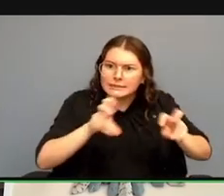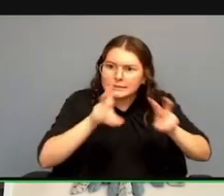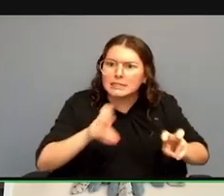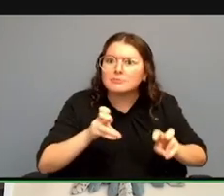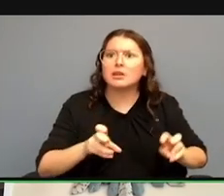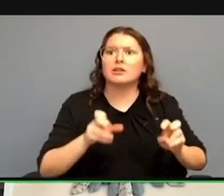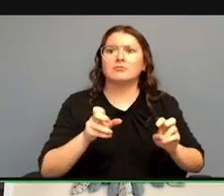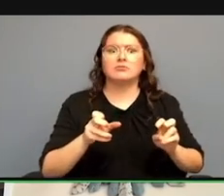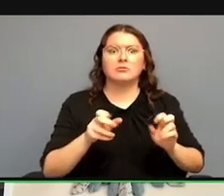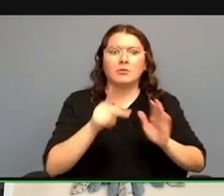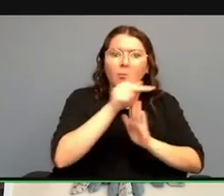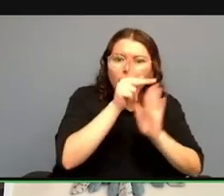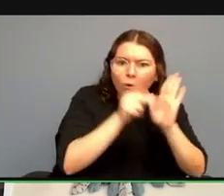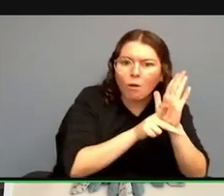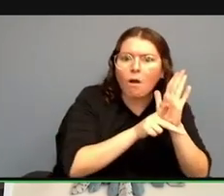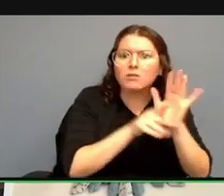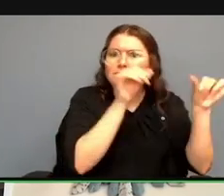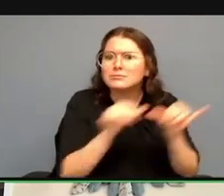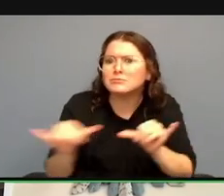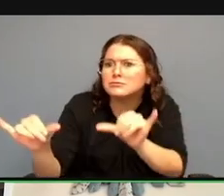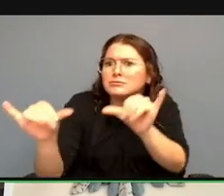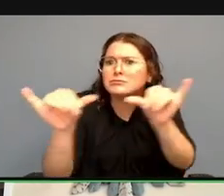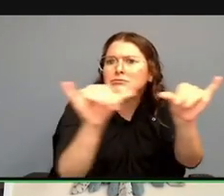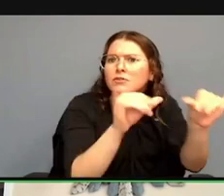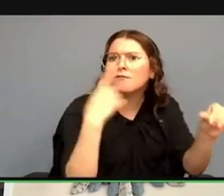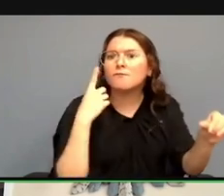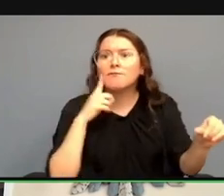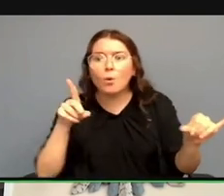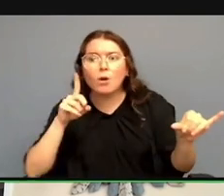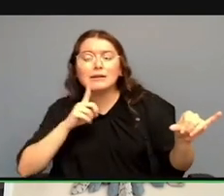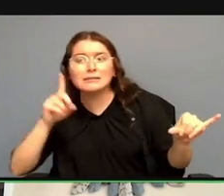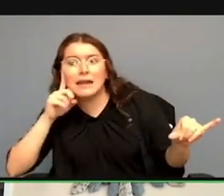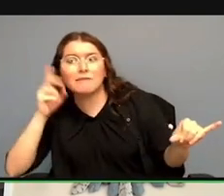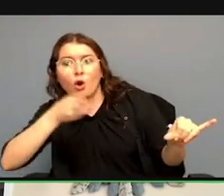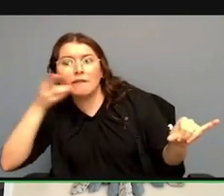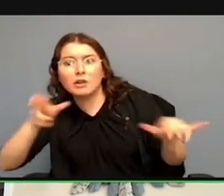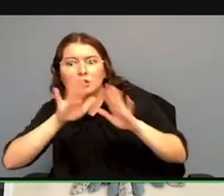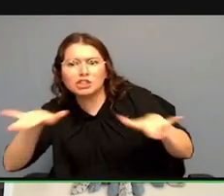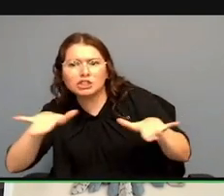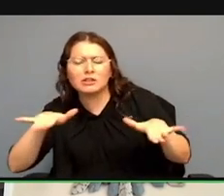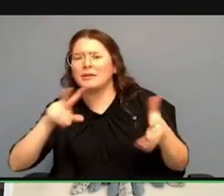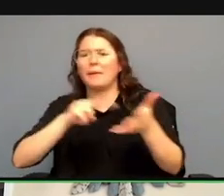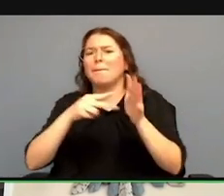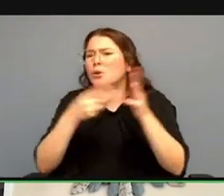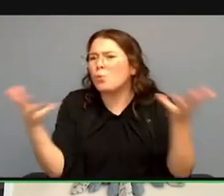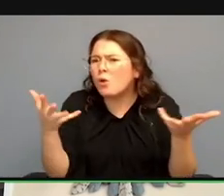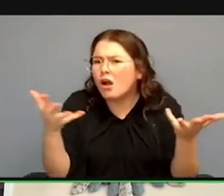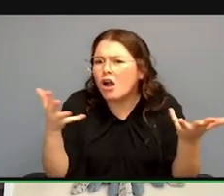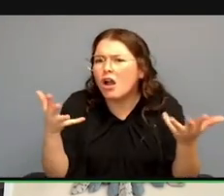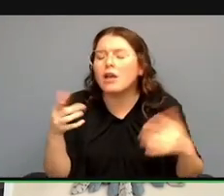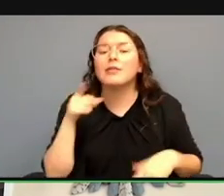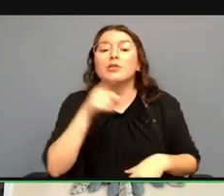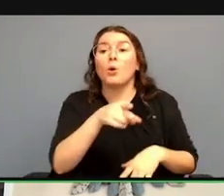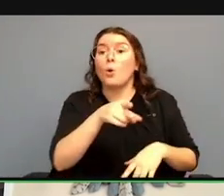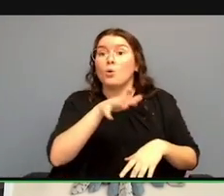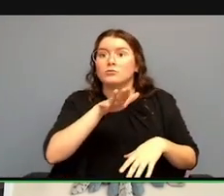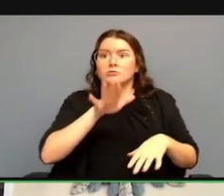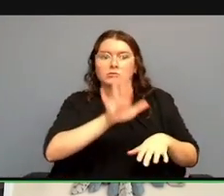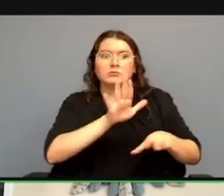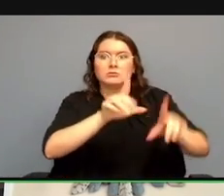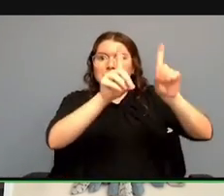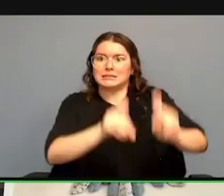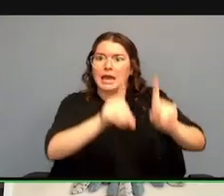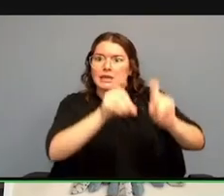protocols standardized for deaf and hard of hearing children? And what I mean by that is when those tests were developed at